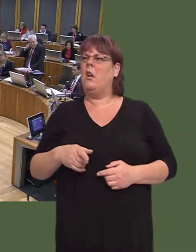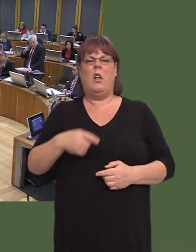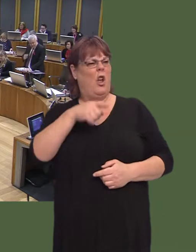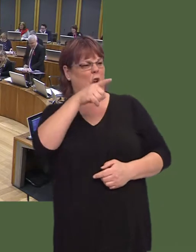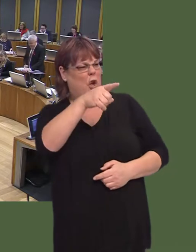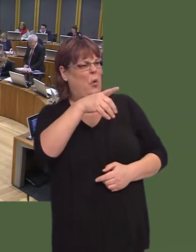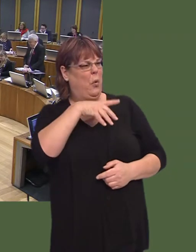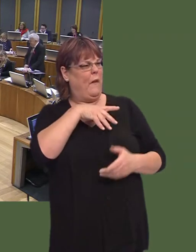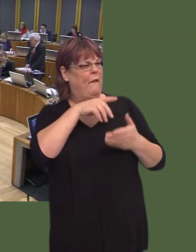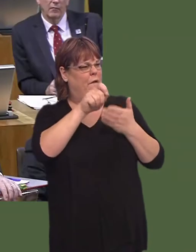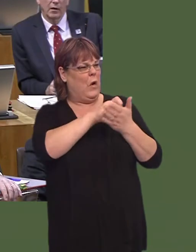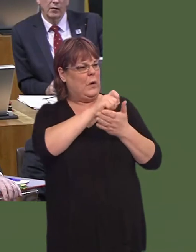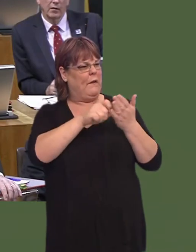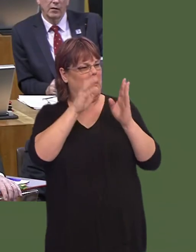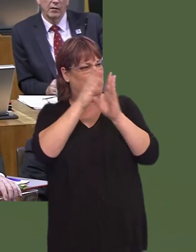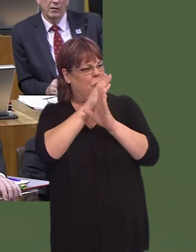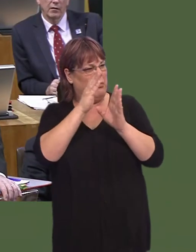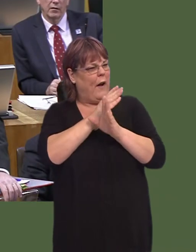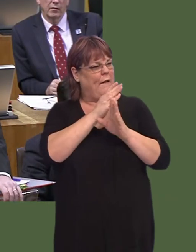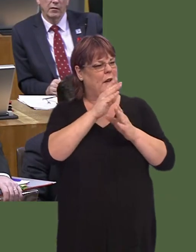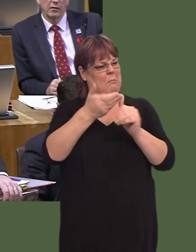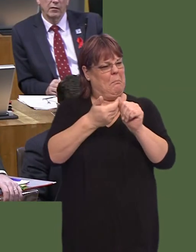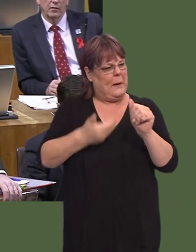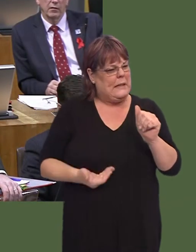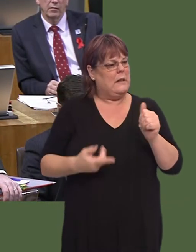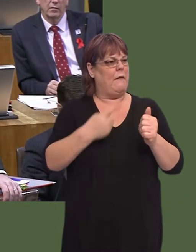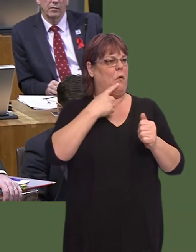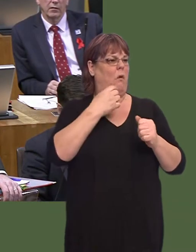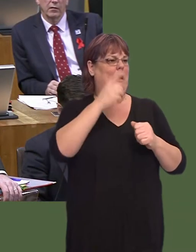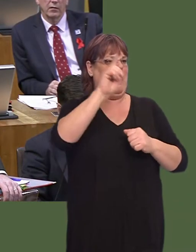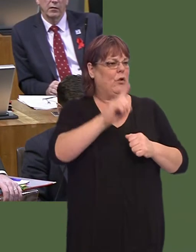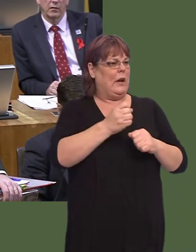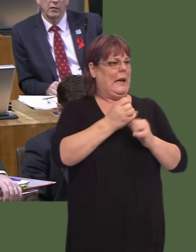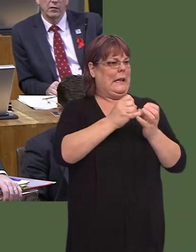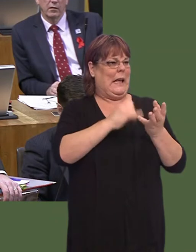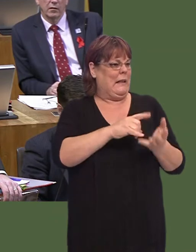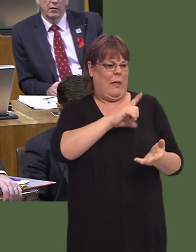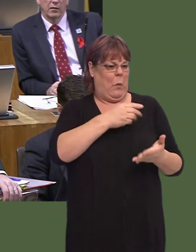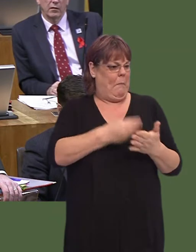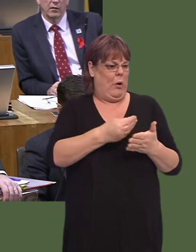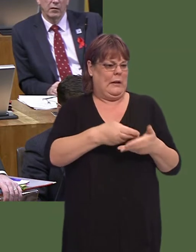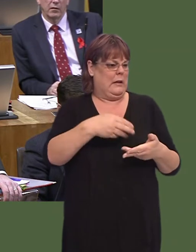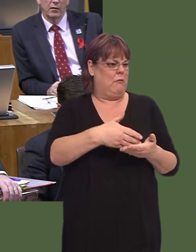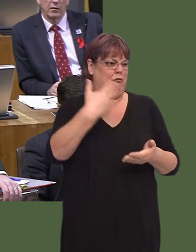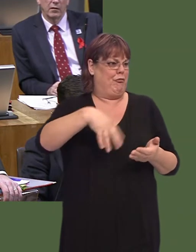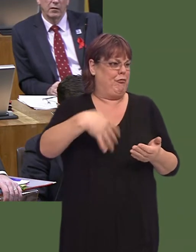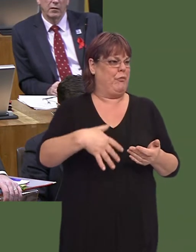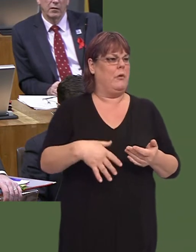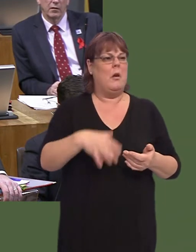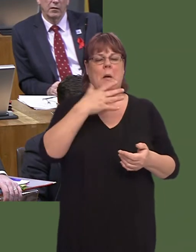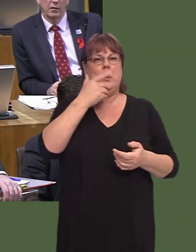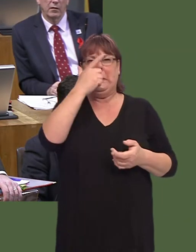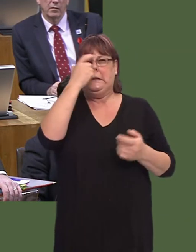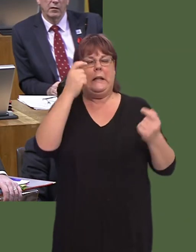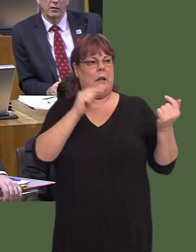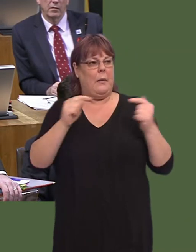favour of privatising. Just answer the question. Electricity and gas. Question. That's the reason why prices have gone up. The fact is, there's no real competition. People don't